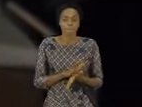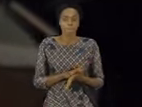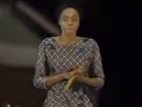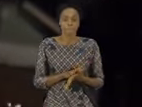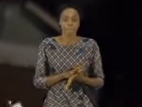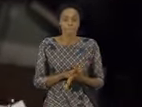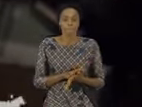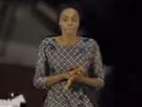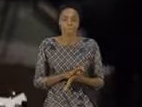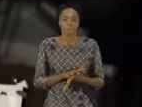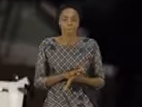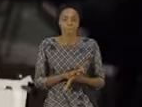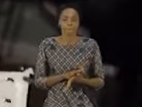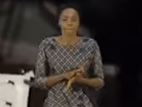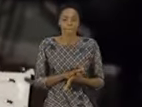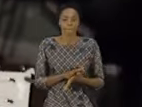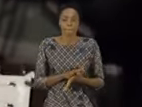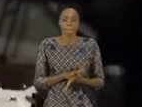All right, come on, sing with me.